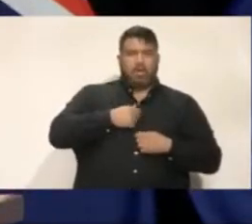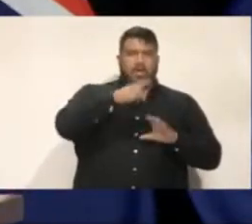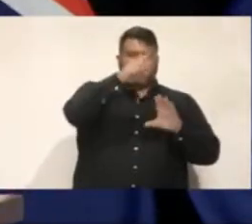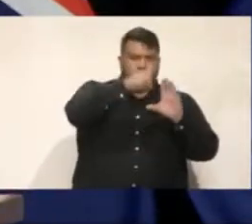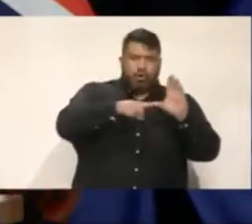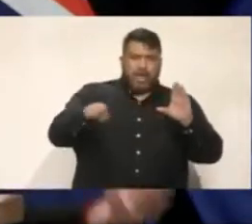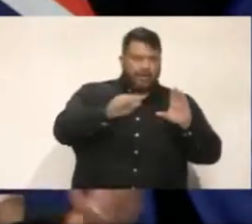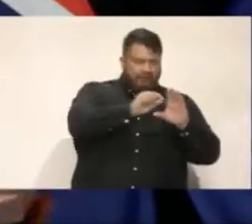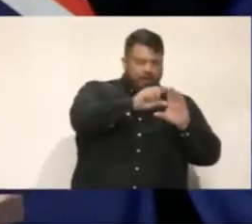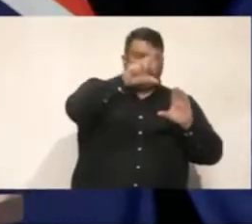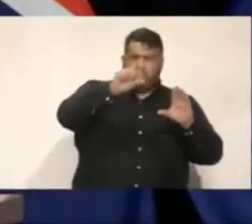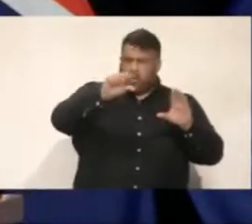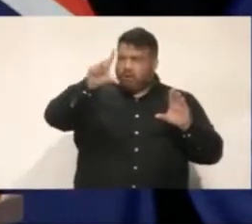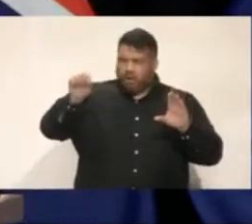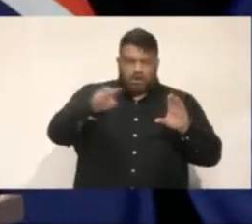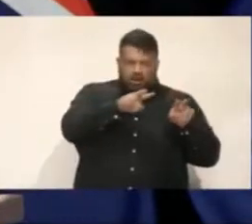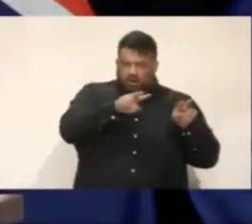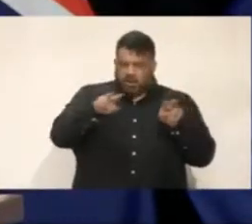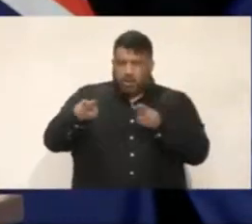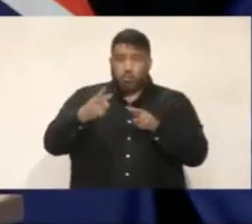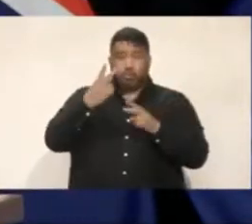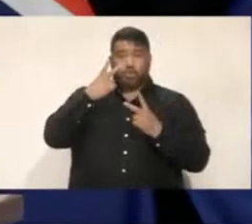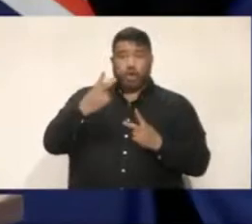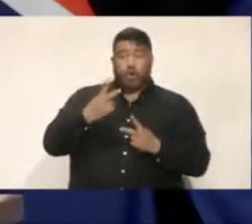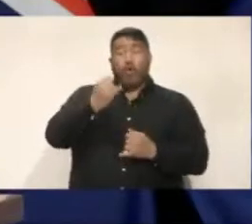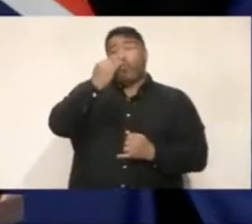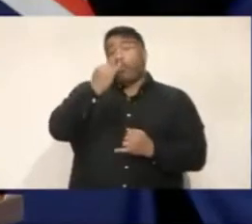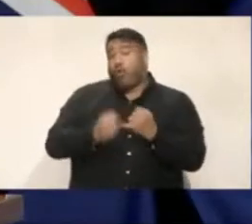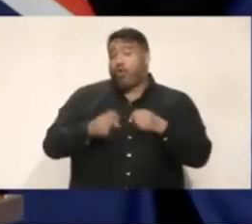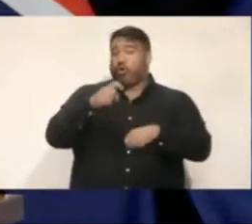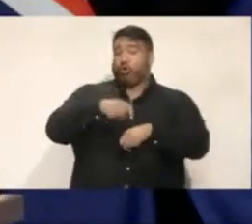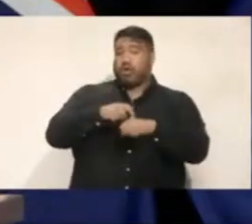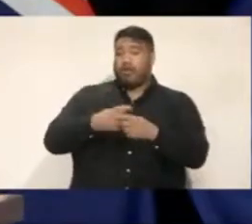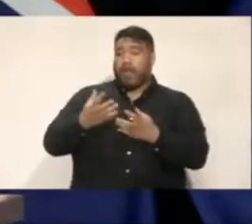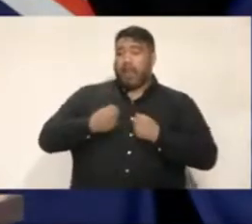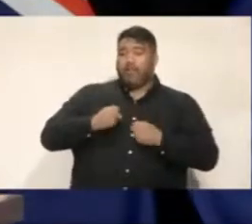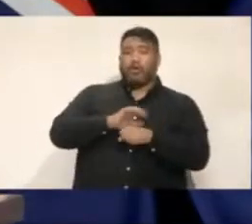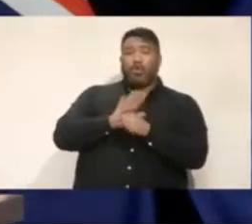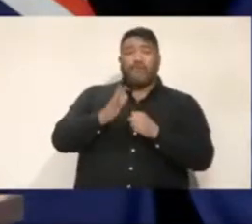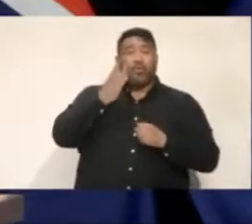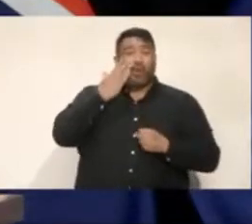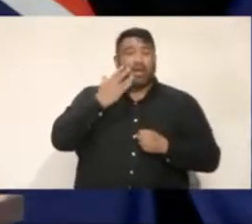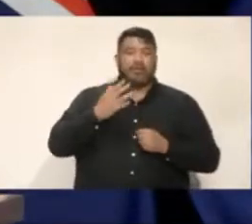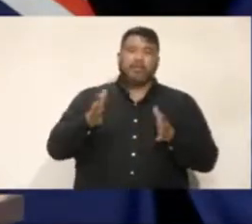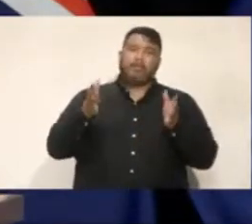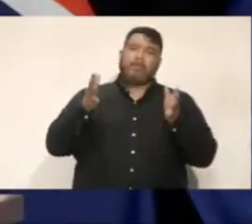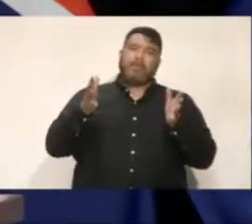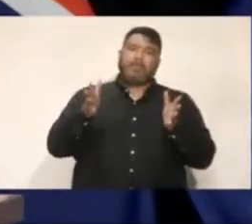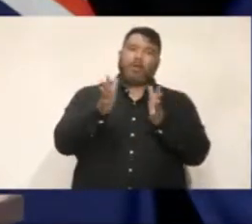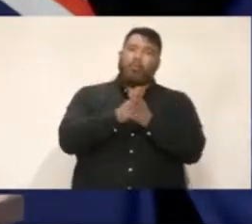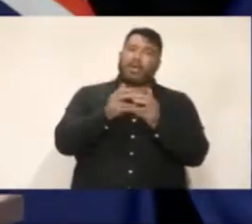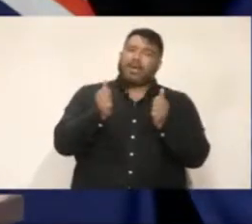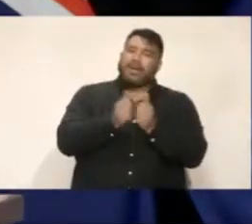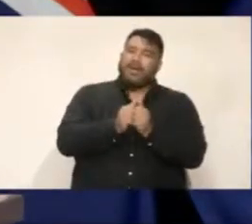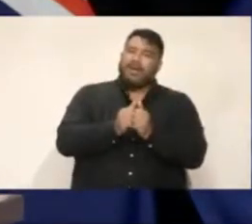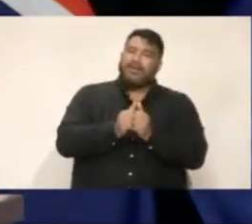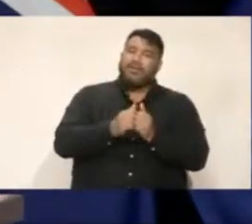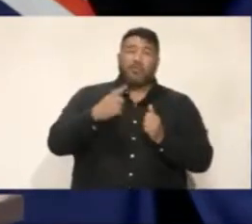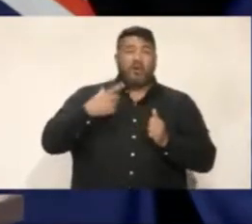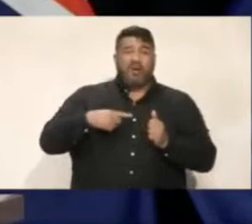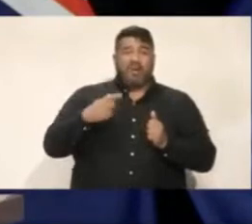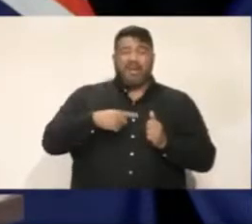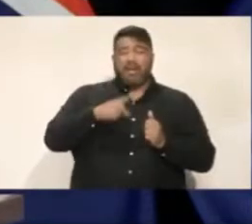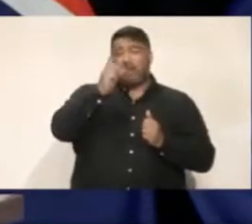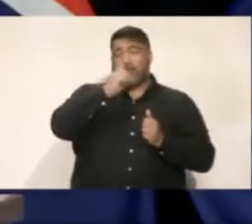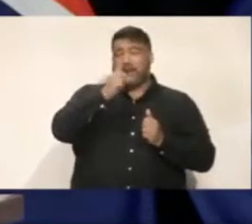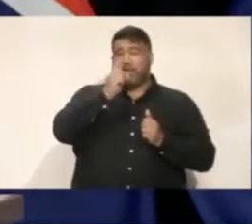risk during this cluster was over the weekends, the times when we gather, when we socialise, again showing the risk